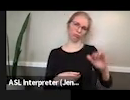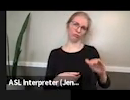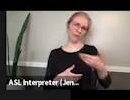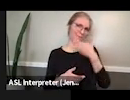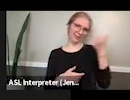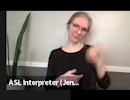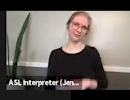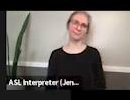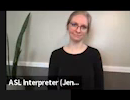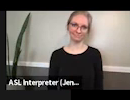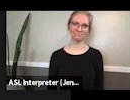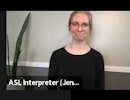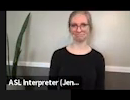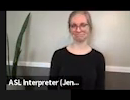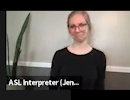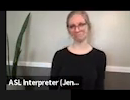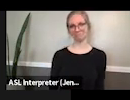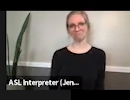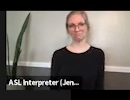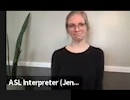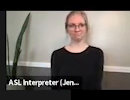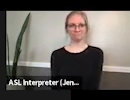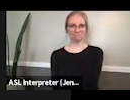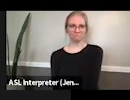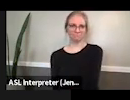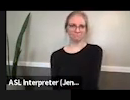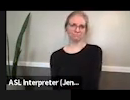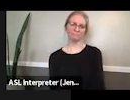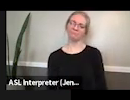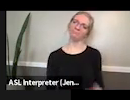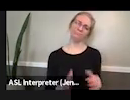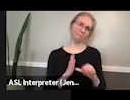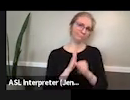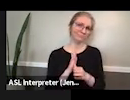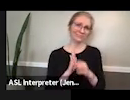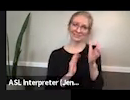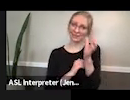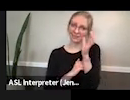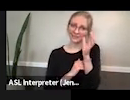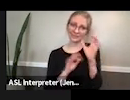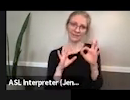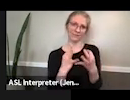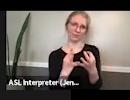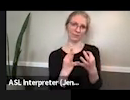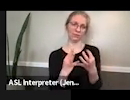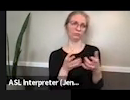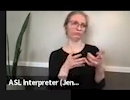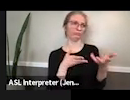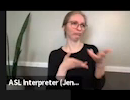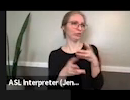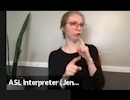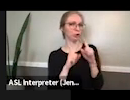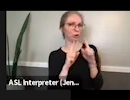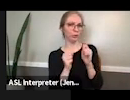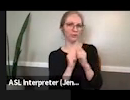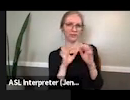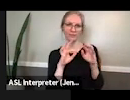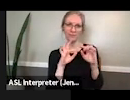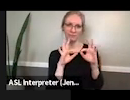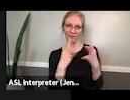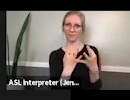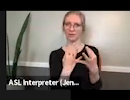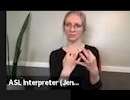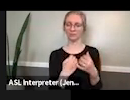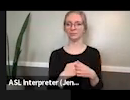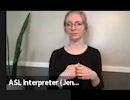All right. And I think just listen to the family, talk to the family. These are things that I